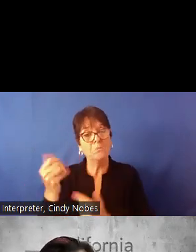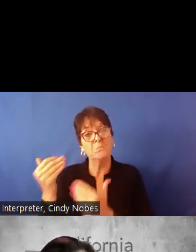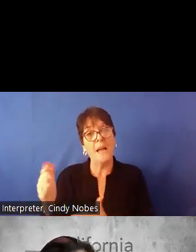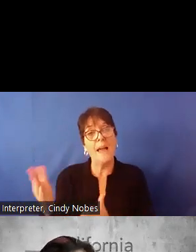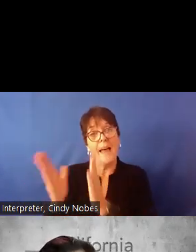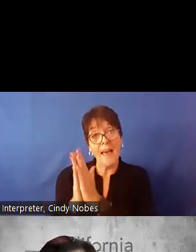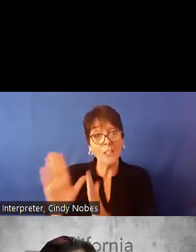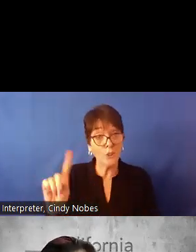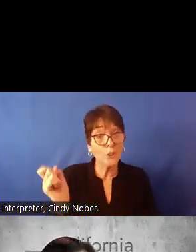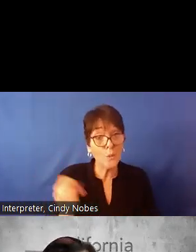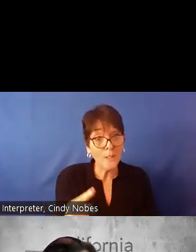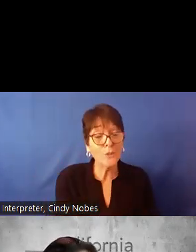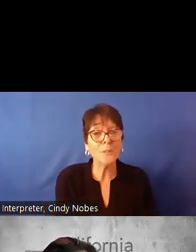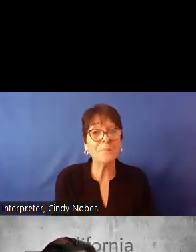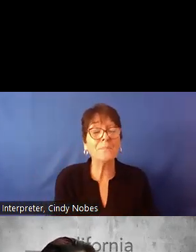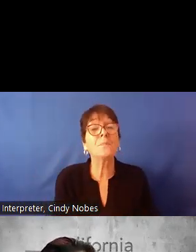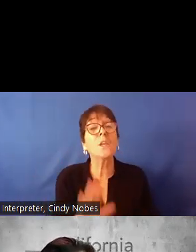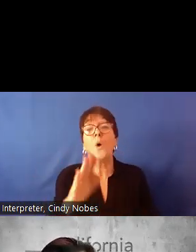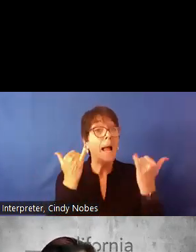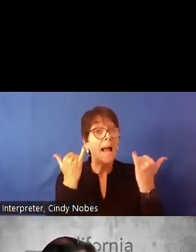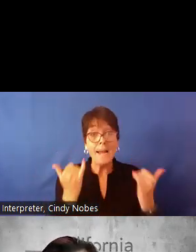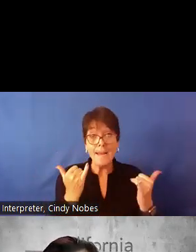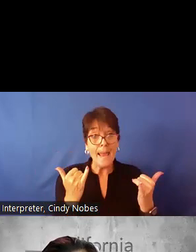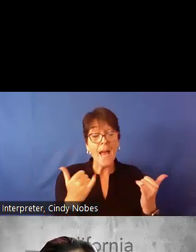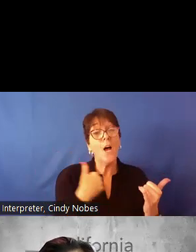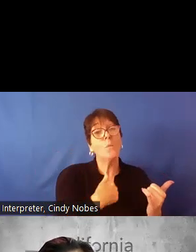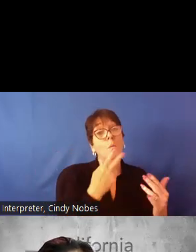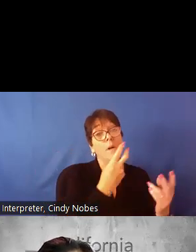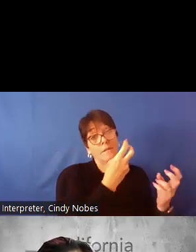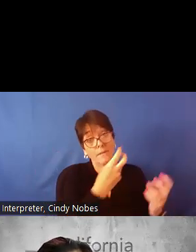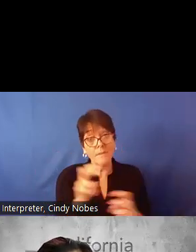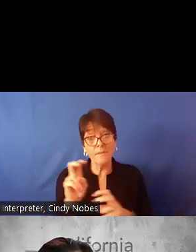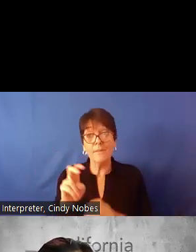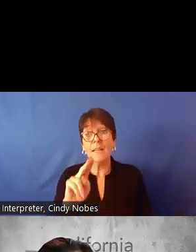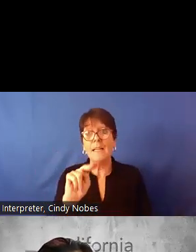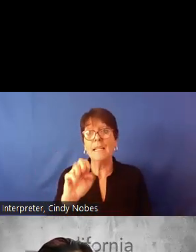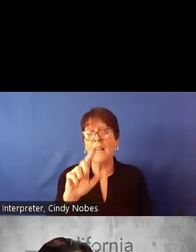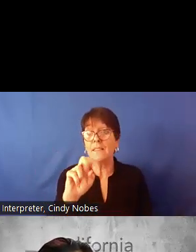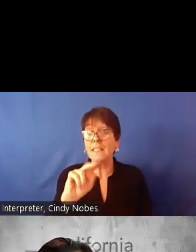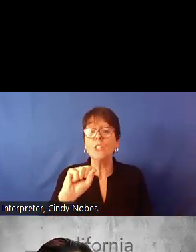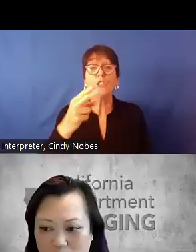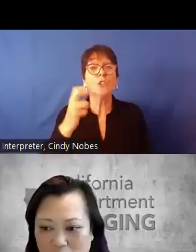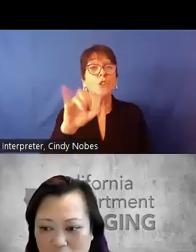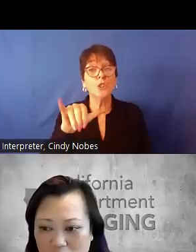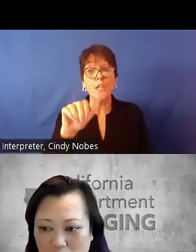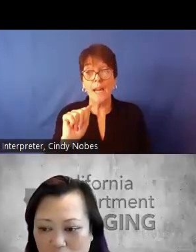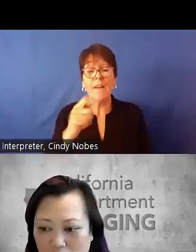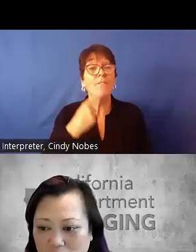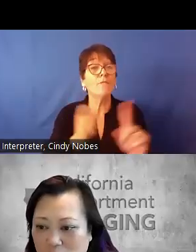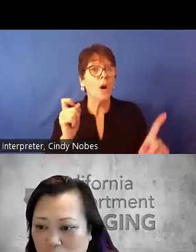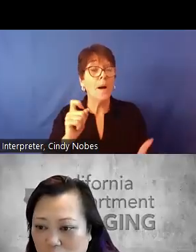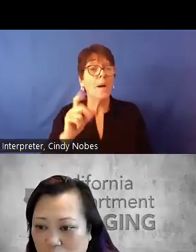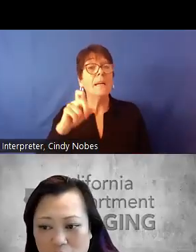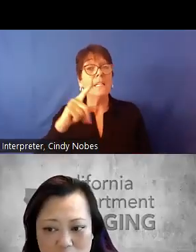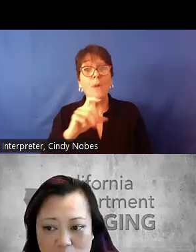when we get to that portion. So now we're going to go to Nelson Shea from Department of Aging. We'll go over